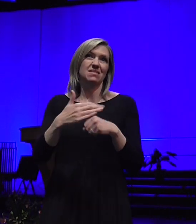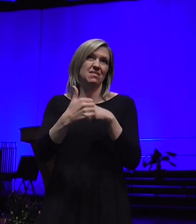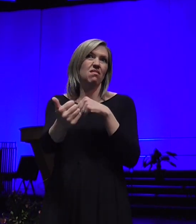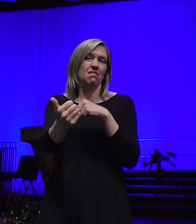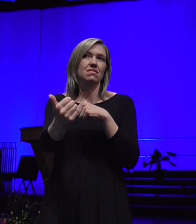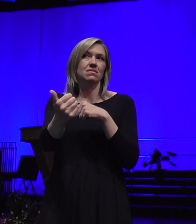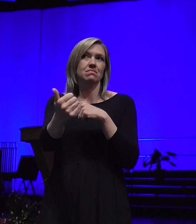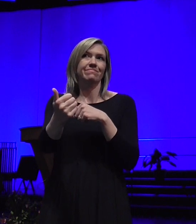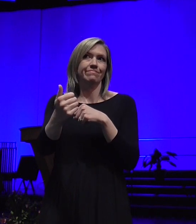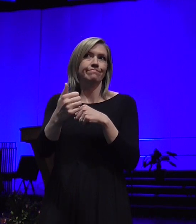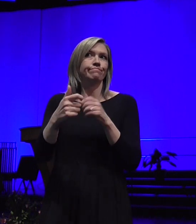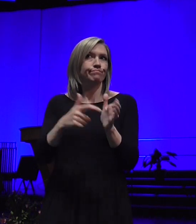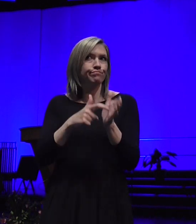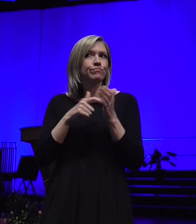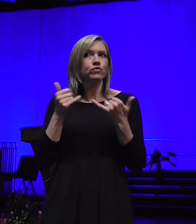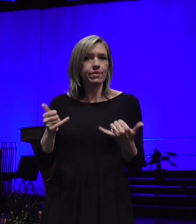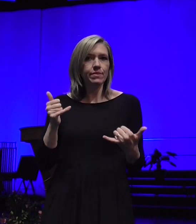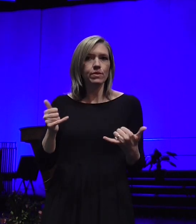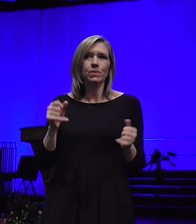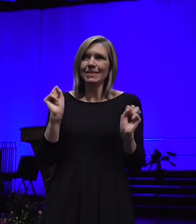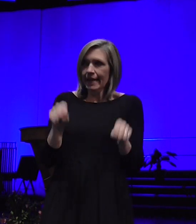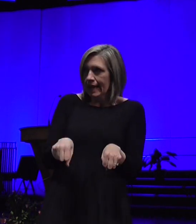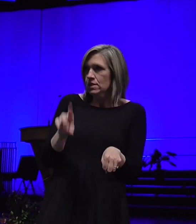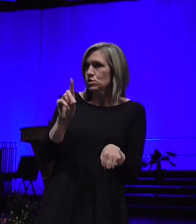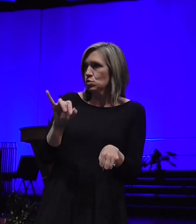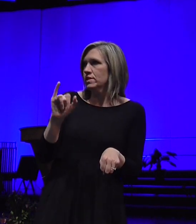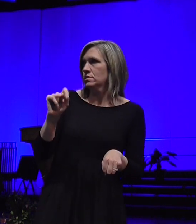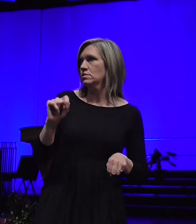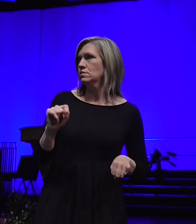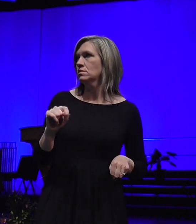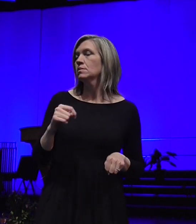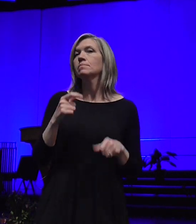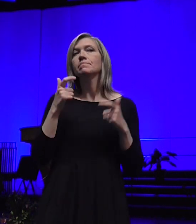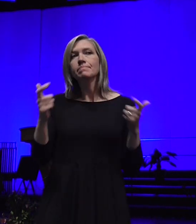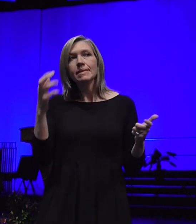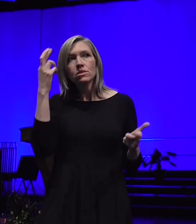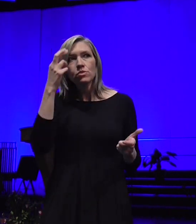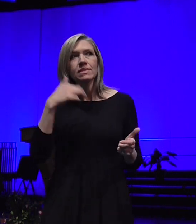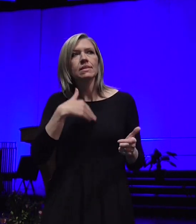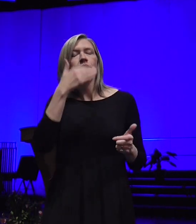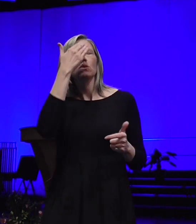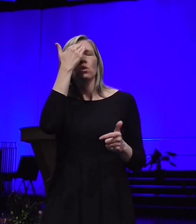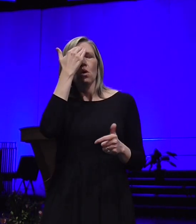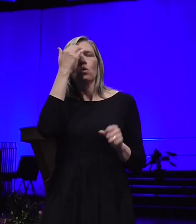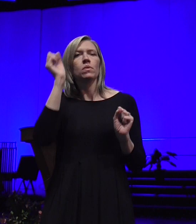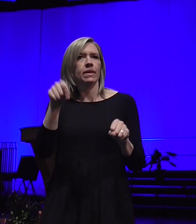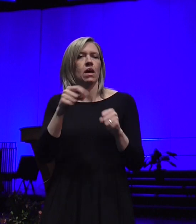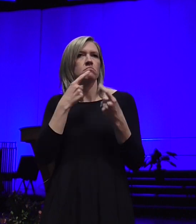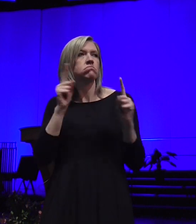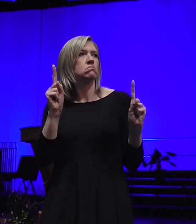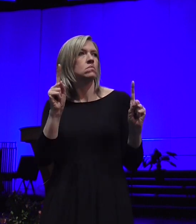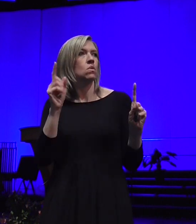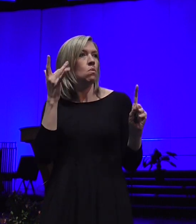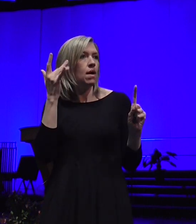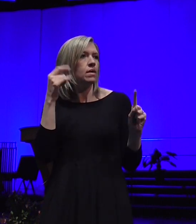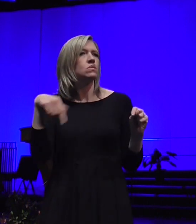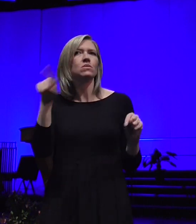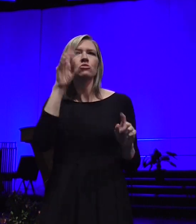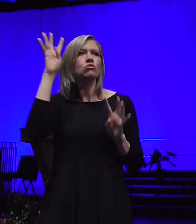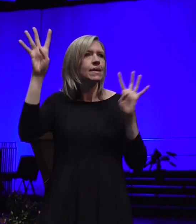now. We can do this. And a big reason that I know that we can do this is because of our creativity.